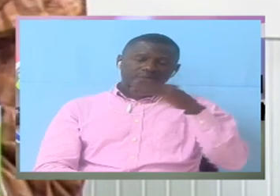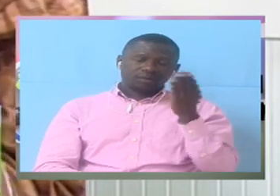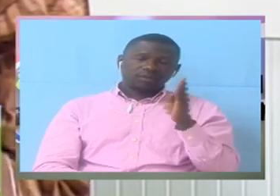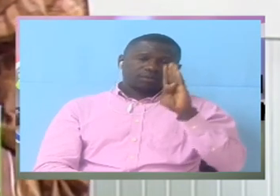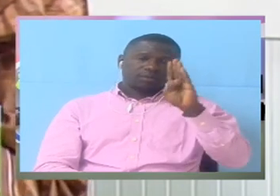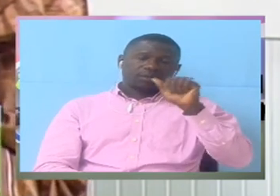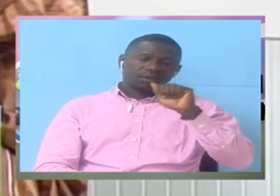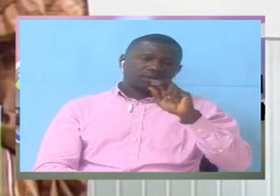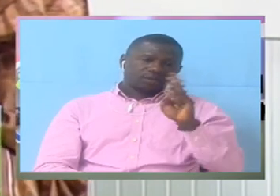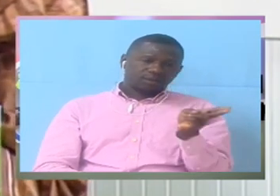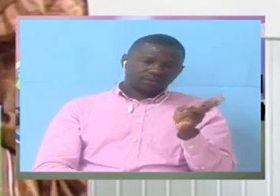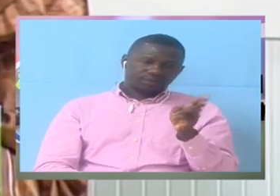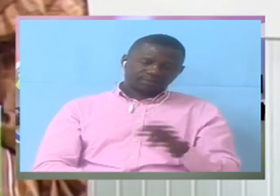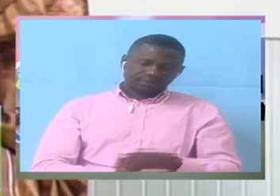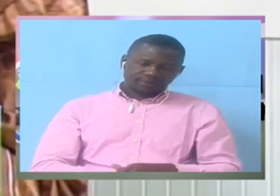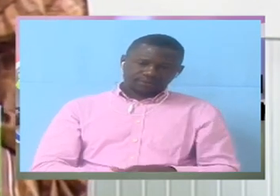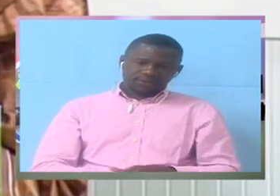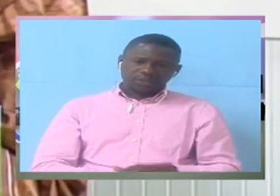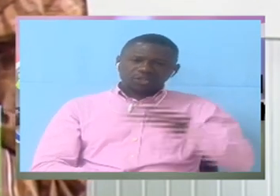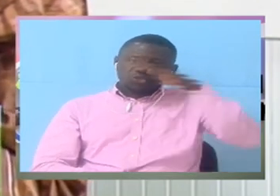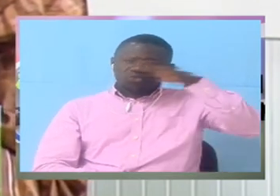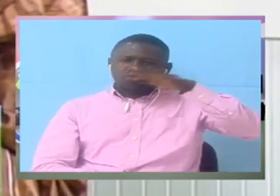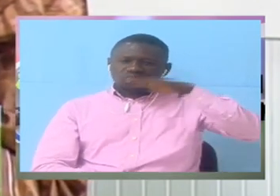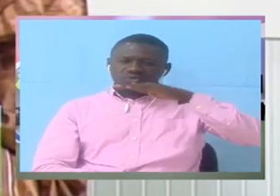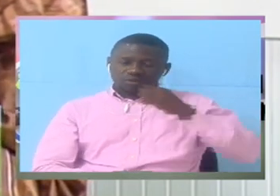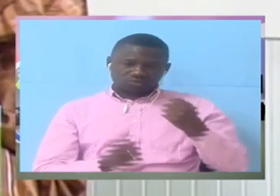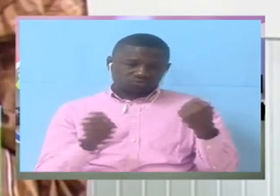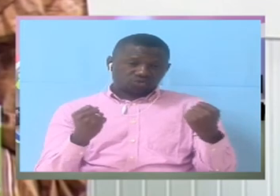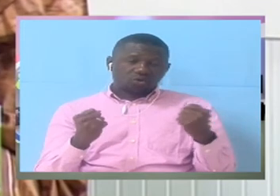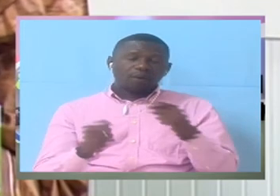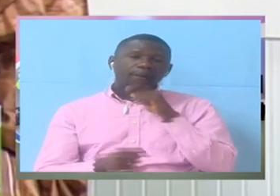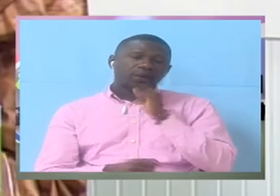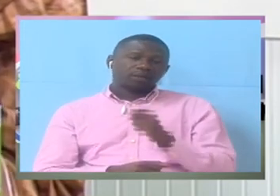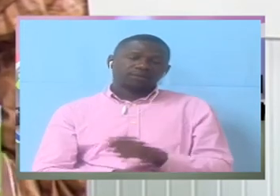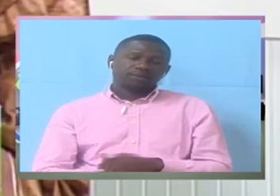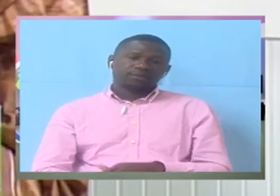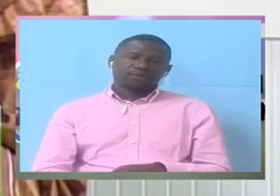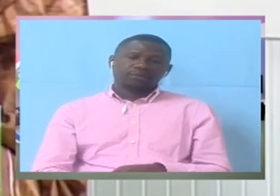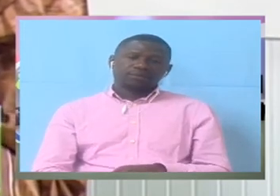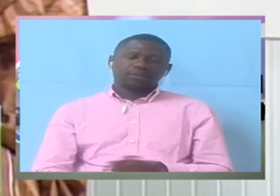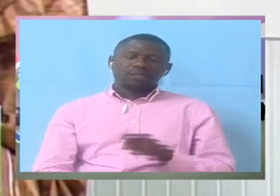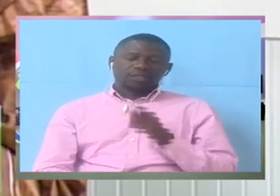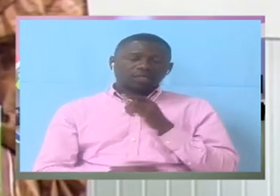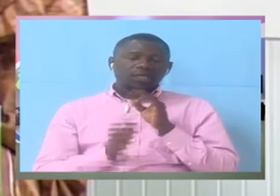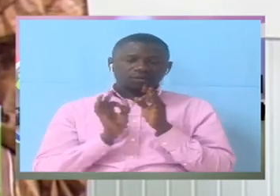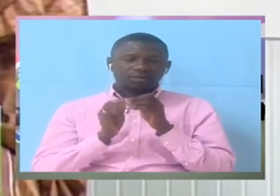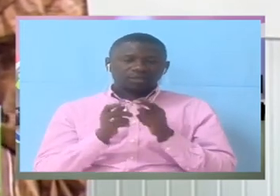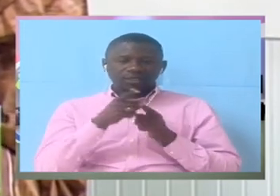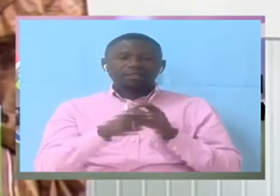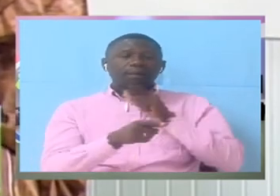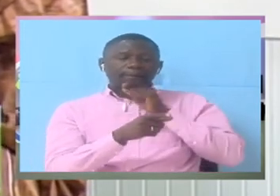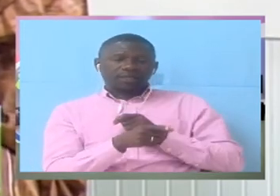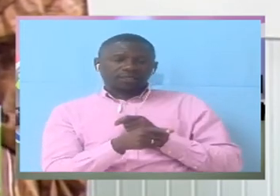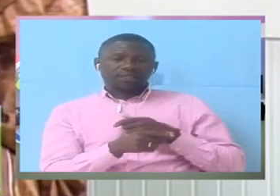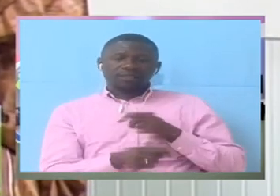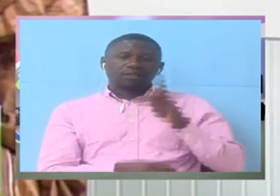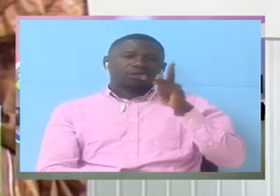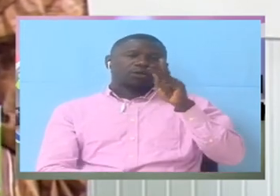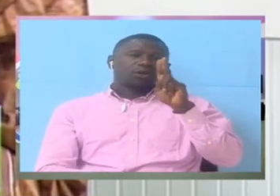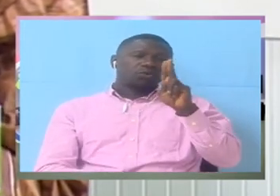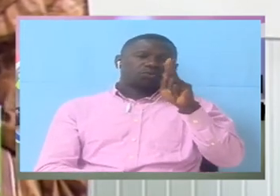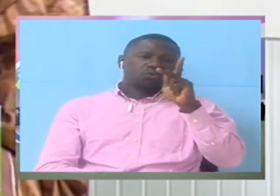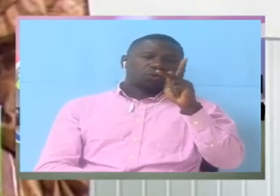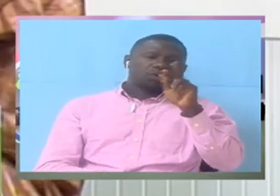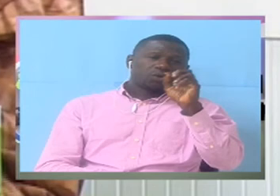Inata fonyine mu Kukoi Sambasanyana deputy. They told us this man is Kukoi Sambasanyang's